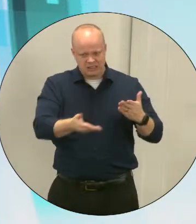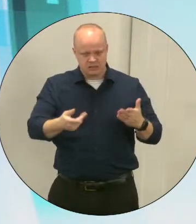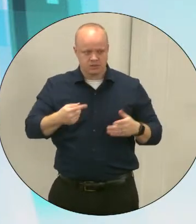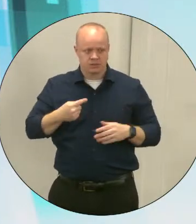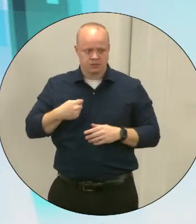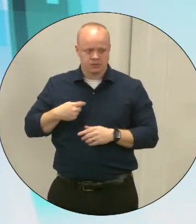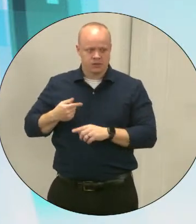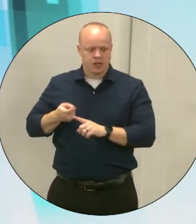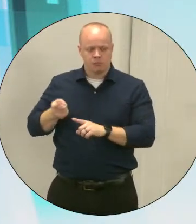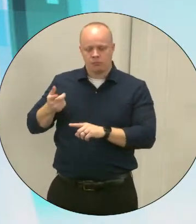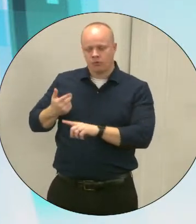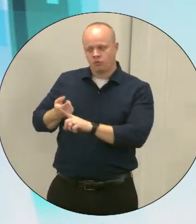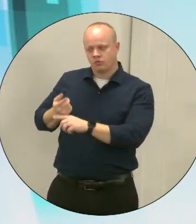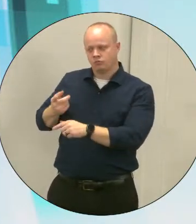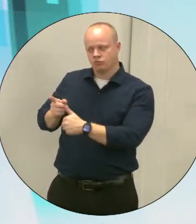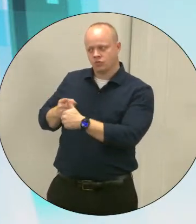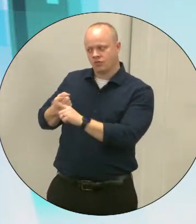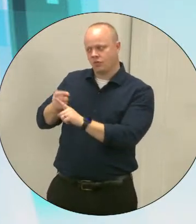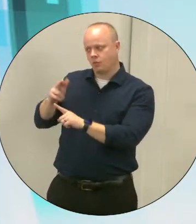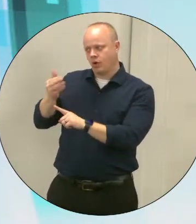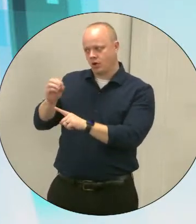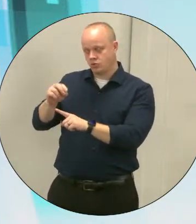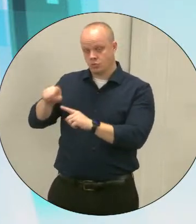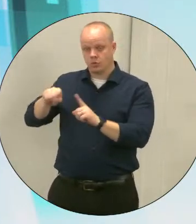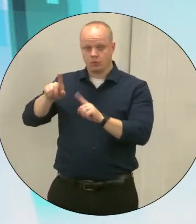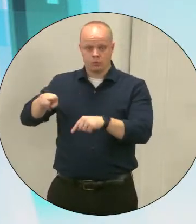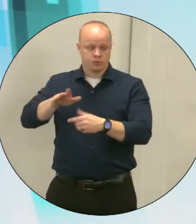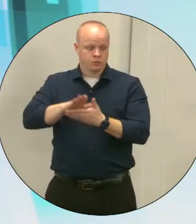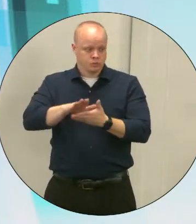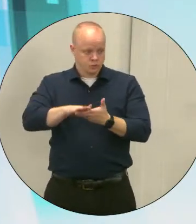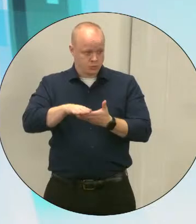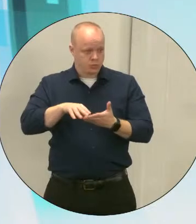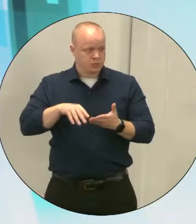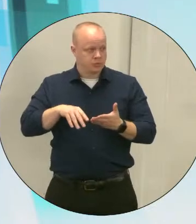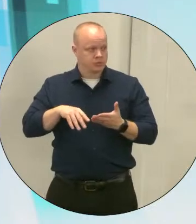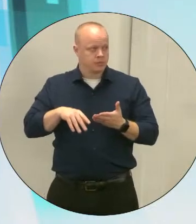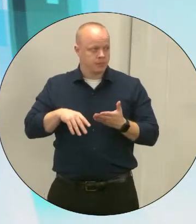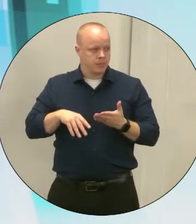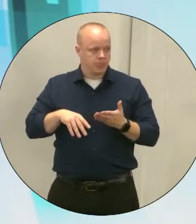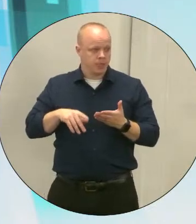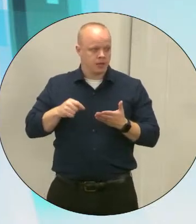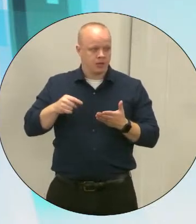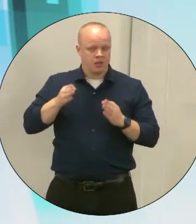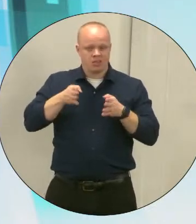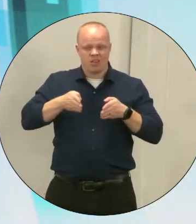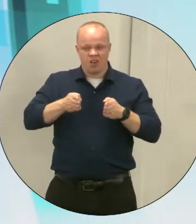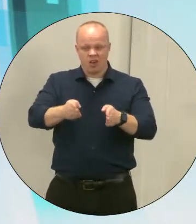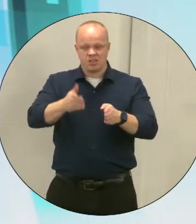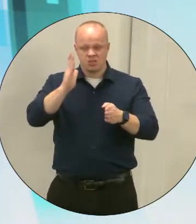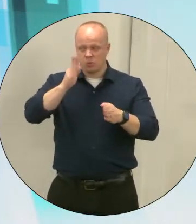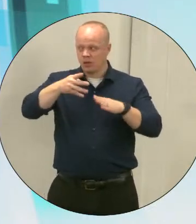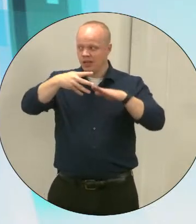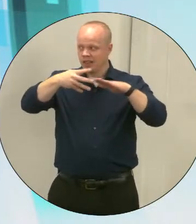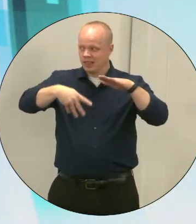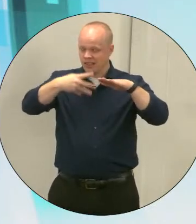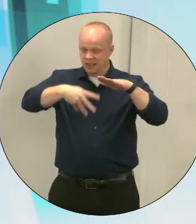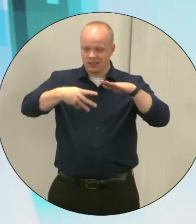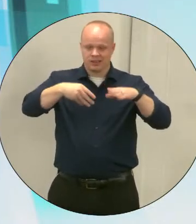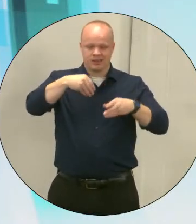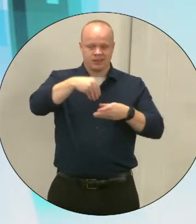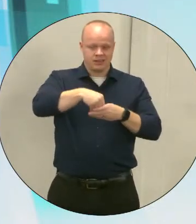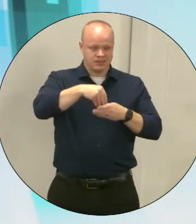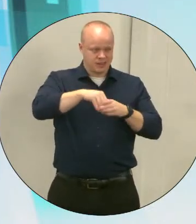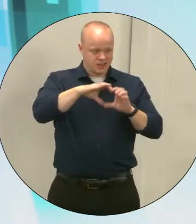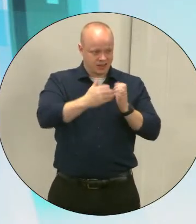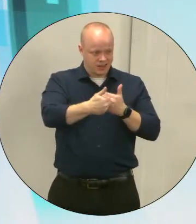original Rancho, but when I was at school, I remember, Mr. Barroma, I remember this, but the hallways would leak, the inside the classroom would leak, and we